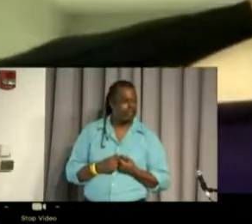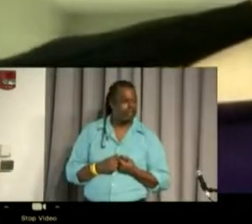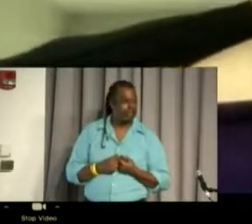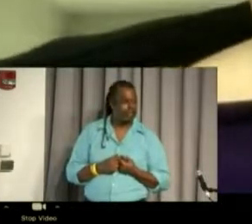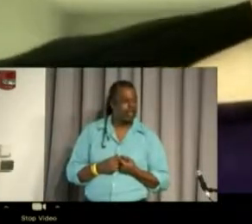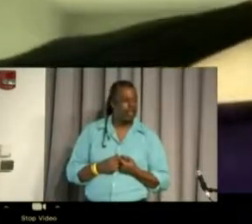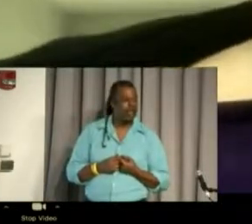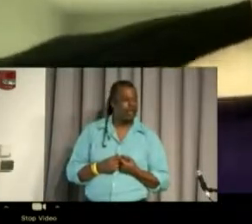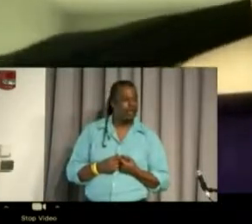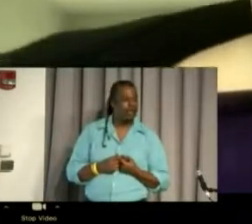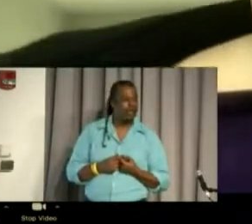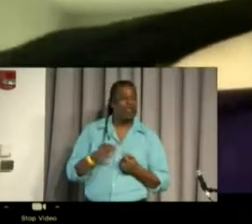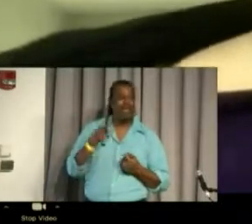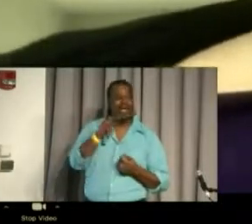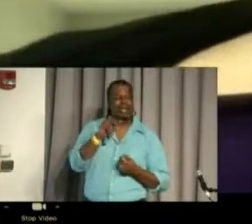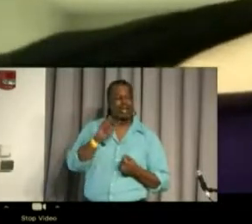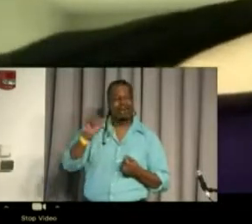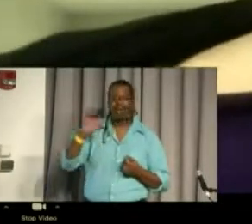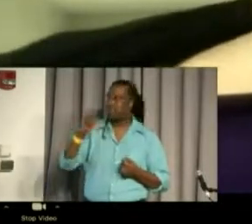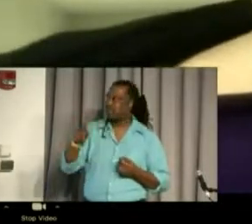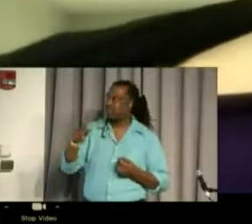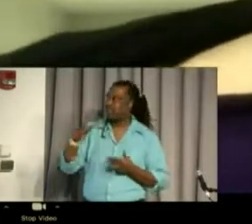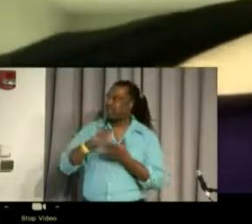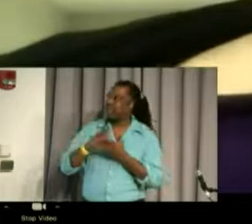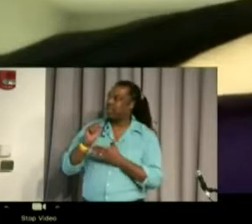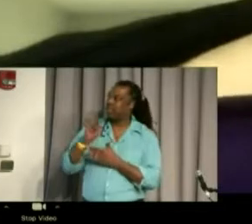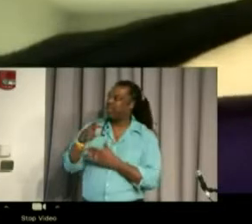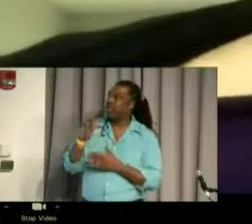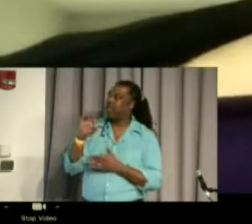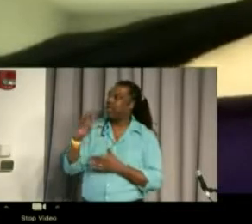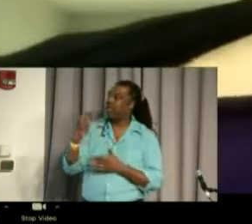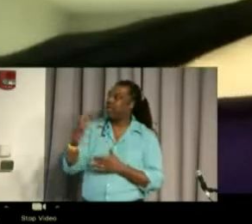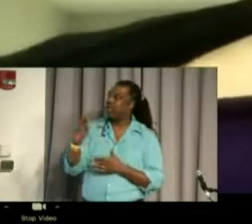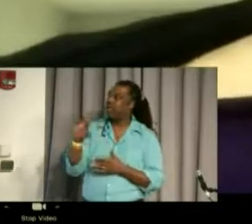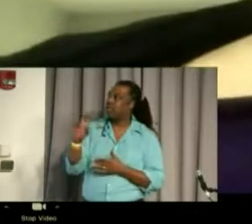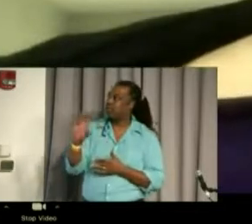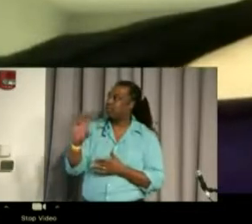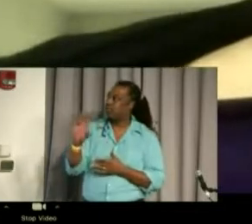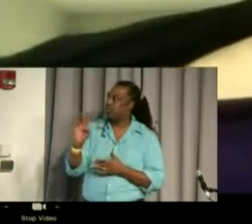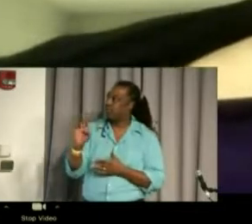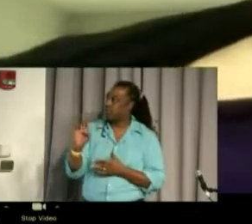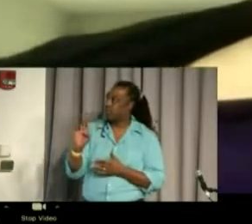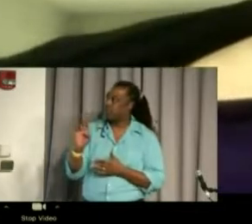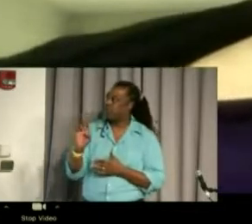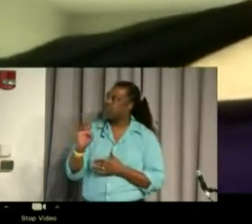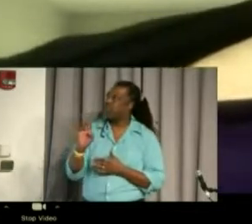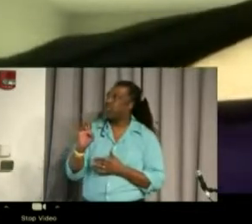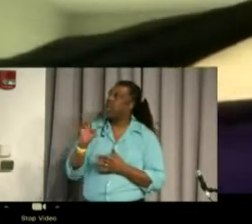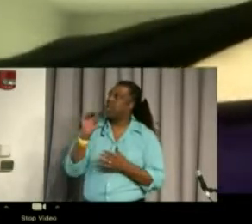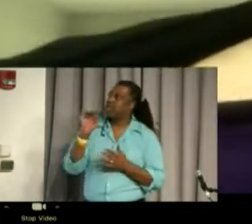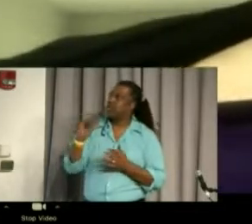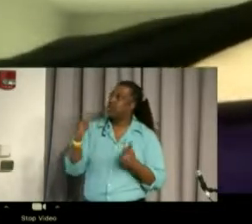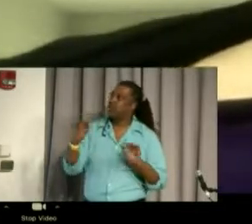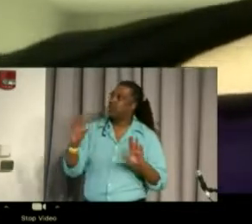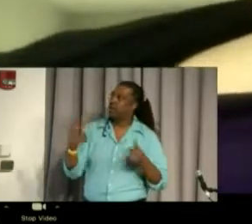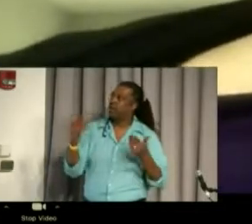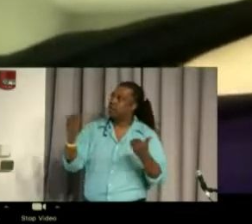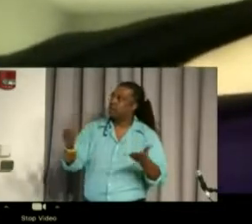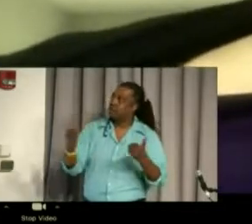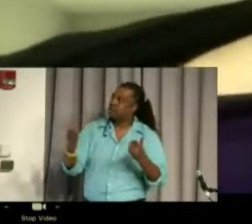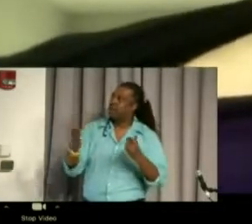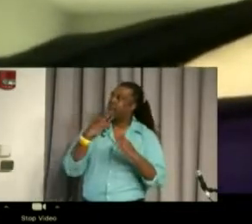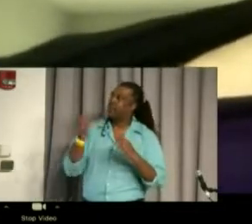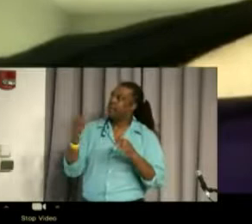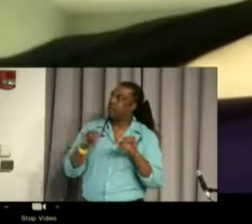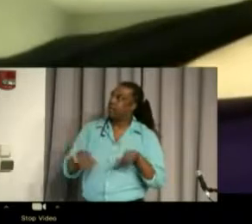Clean Air Task Force, which found that the air in Black communities violates air quality standards for ozone smog, and